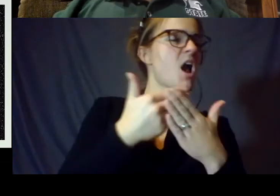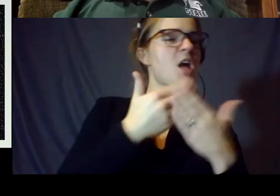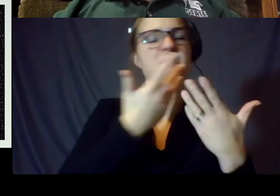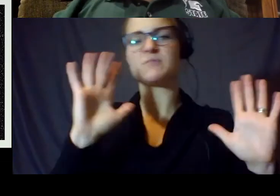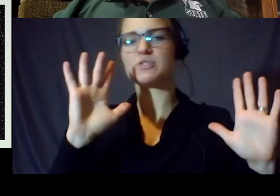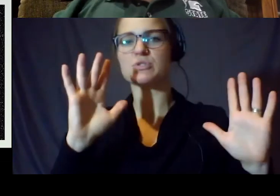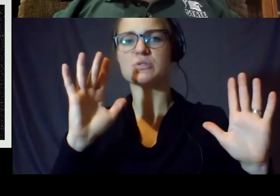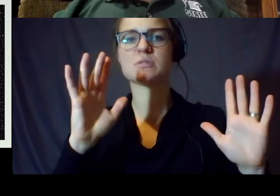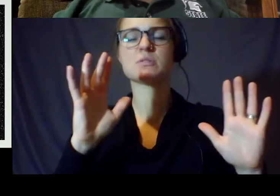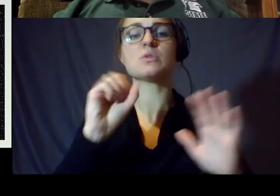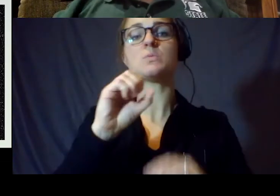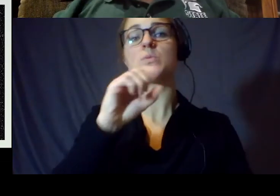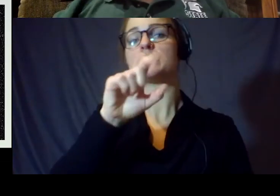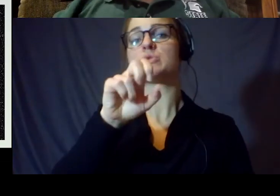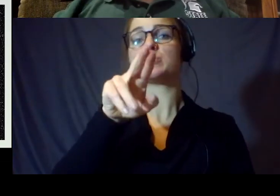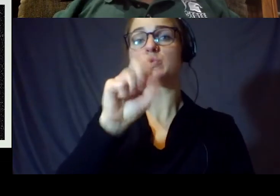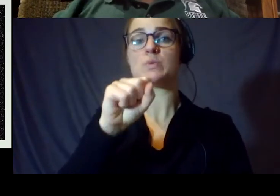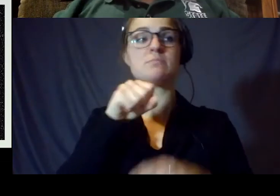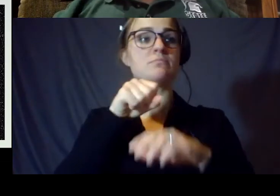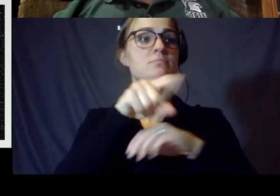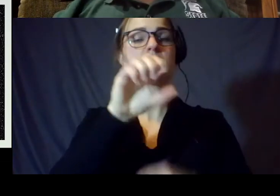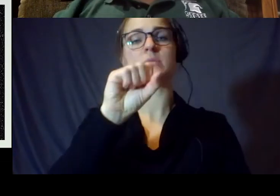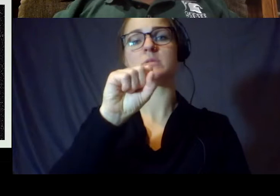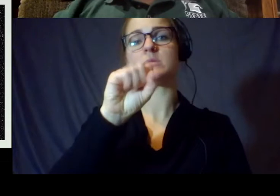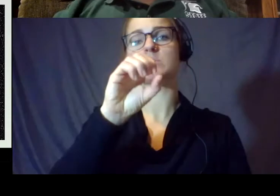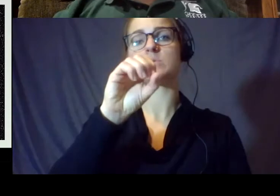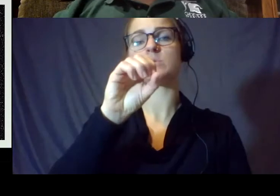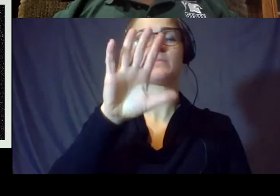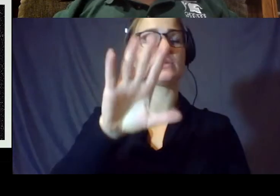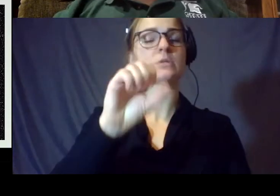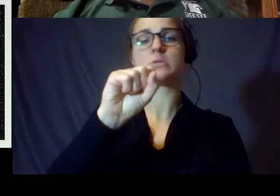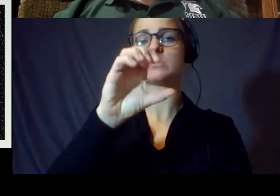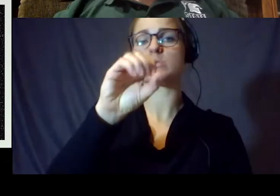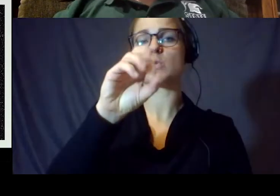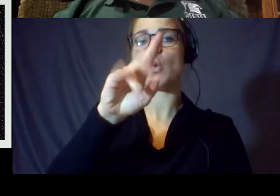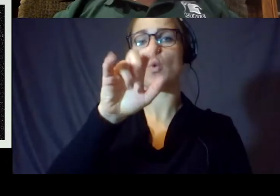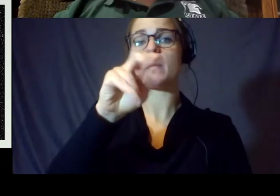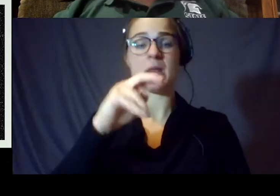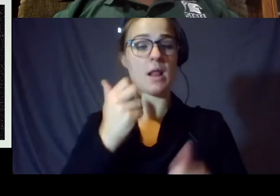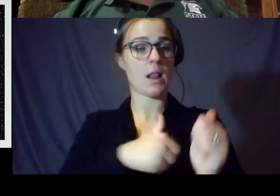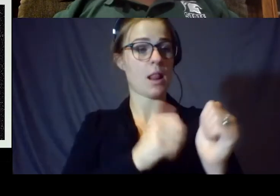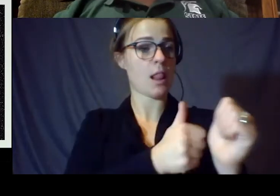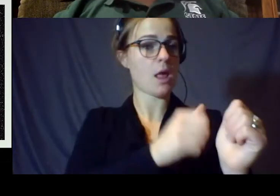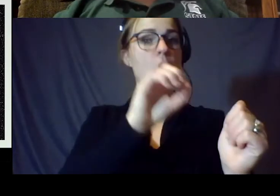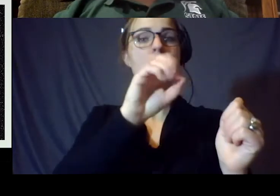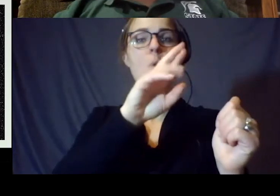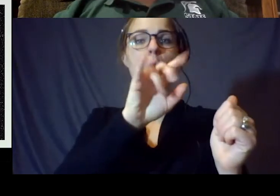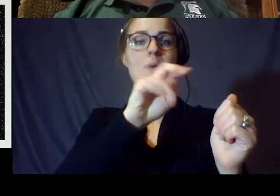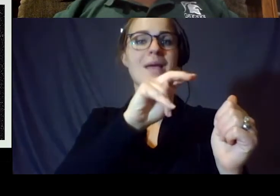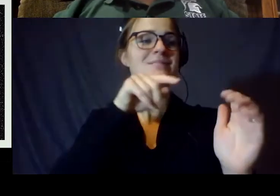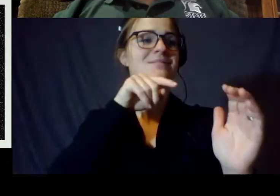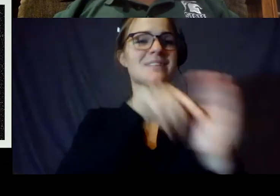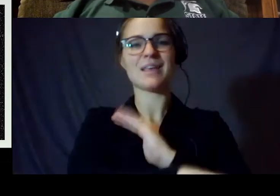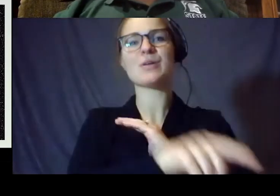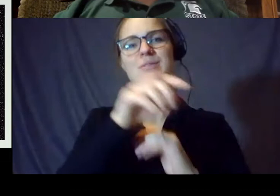So Zeus sent a scorpion into the sky. Sorry, sent a scorpion after him, and Orion was killed by a scorpion. The great